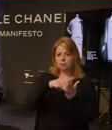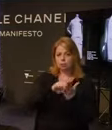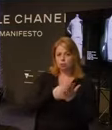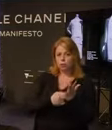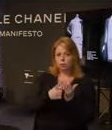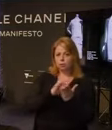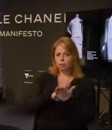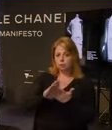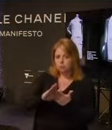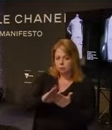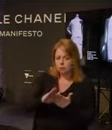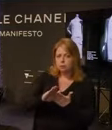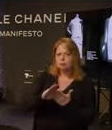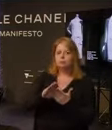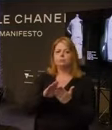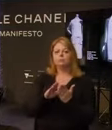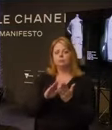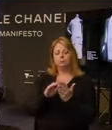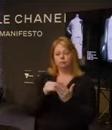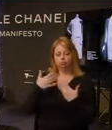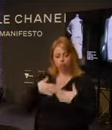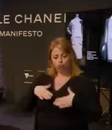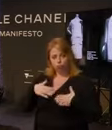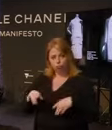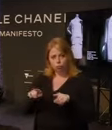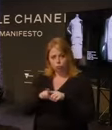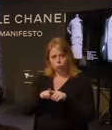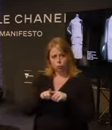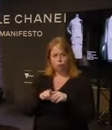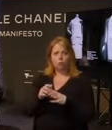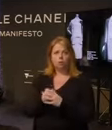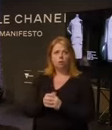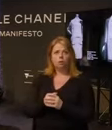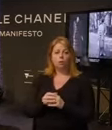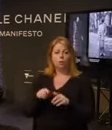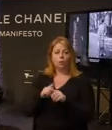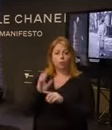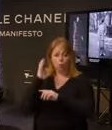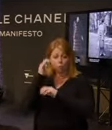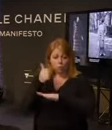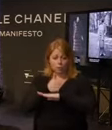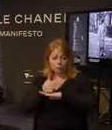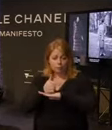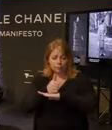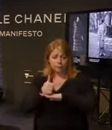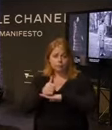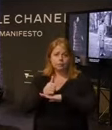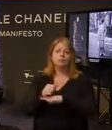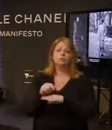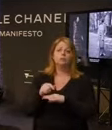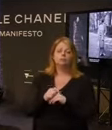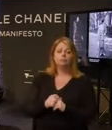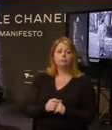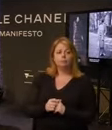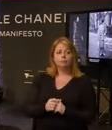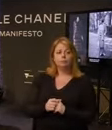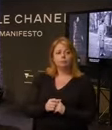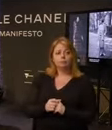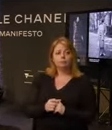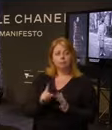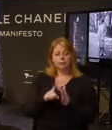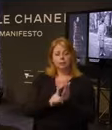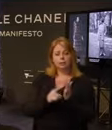Vreeland. Later, also two stars of the screen, the silver screen, Elizabeth